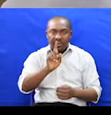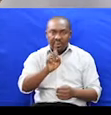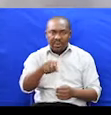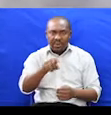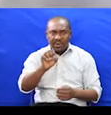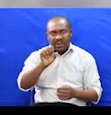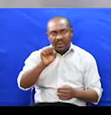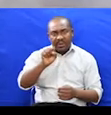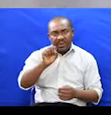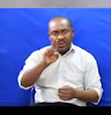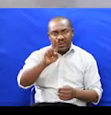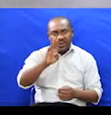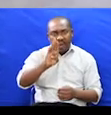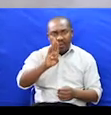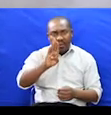subatomic